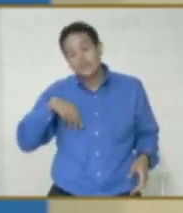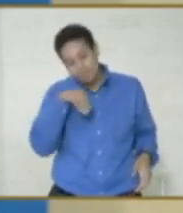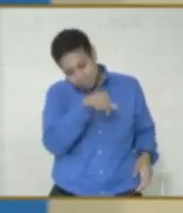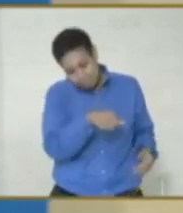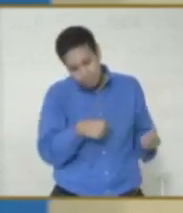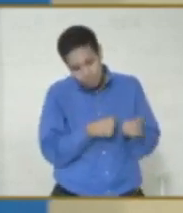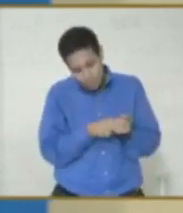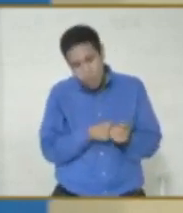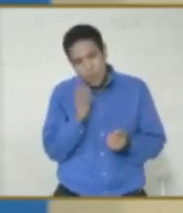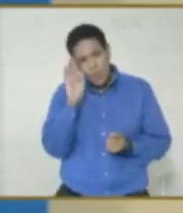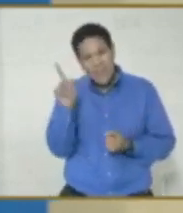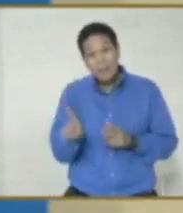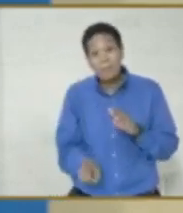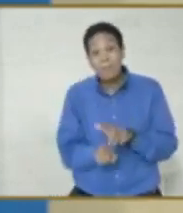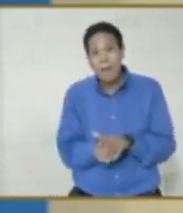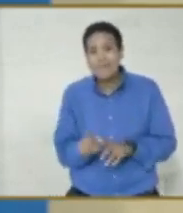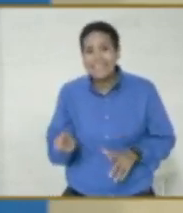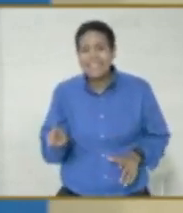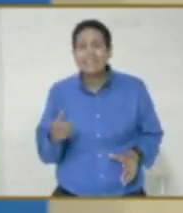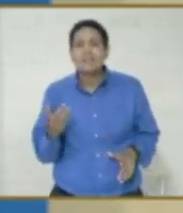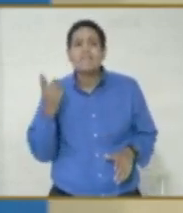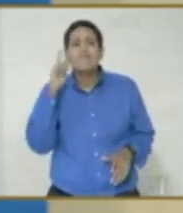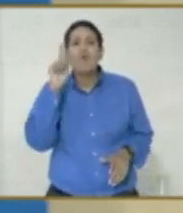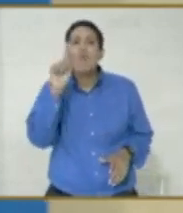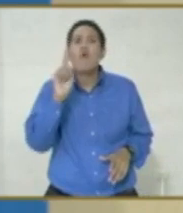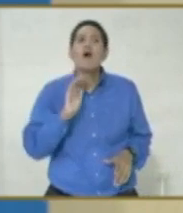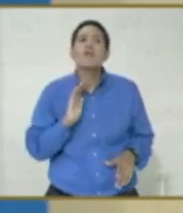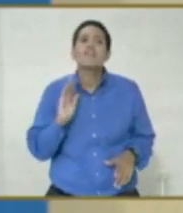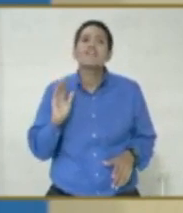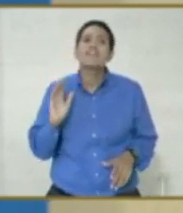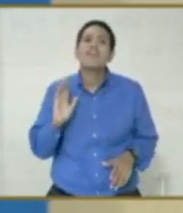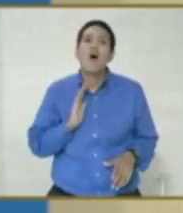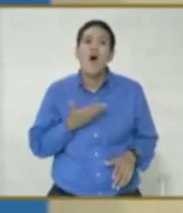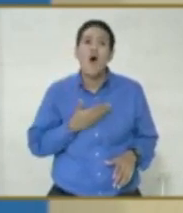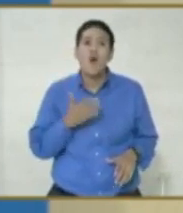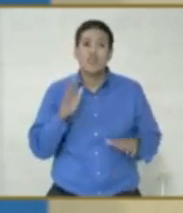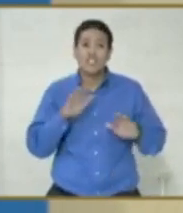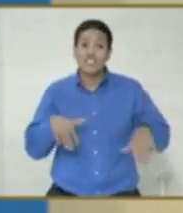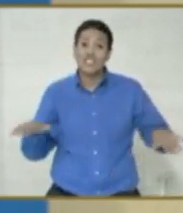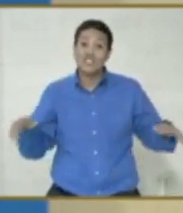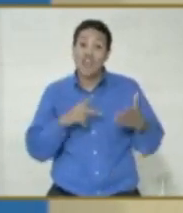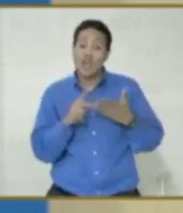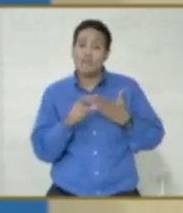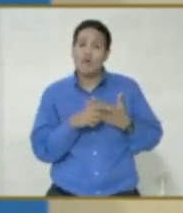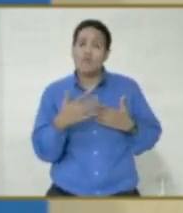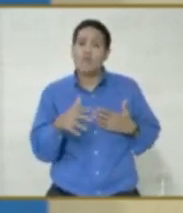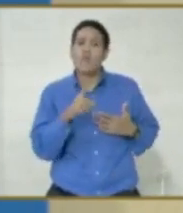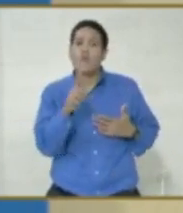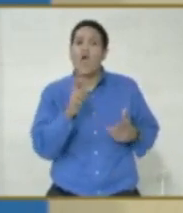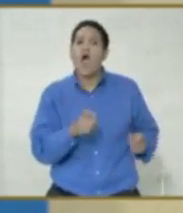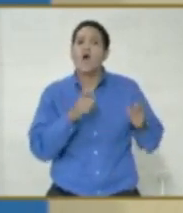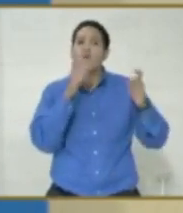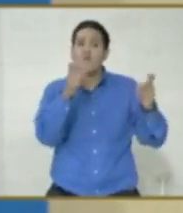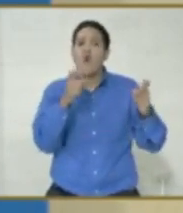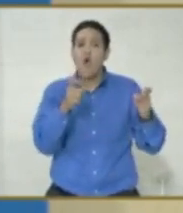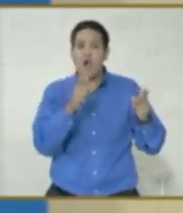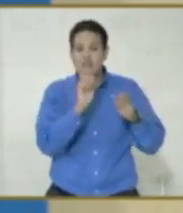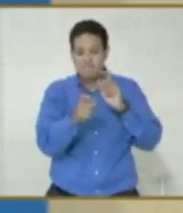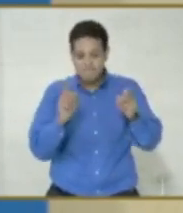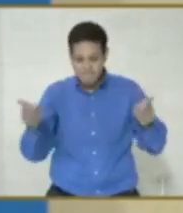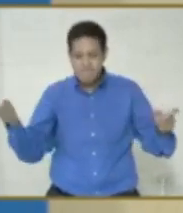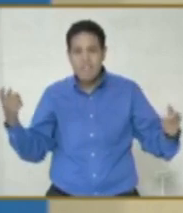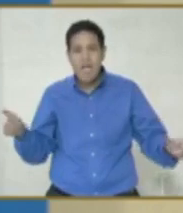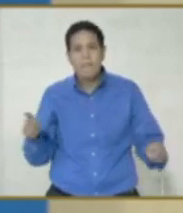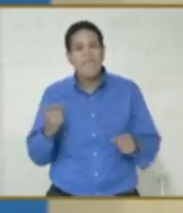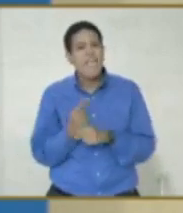up on. For one of the highlights of our children's program is an award ceremony that we have on